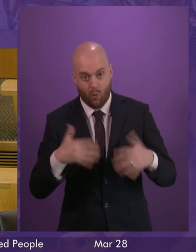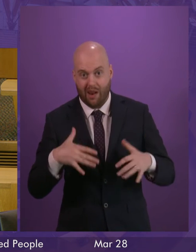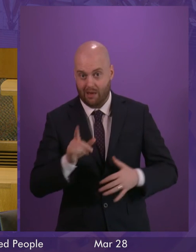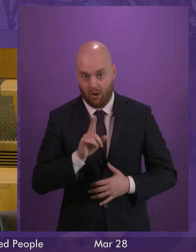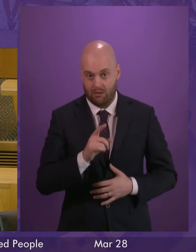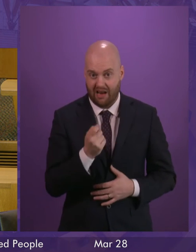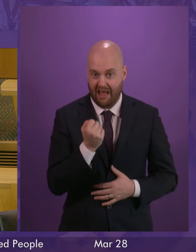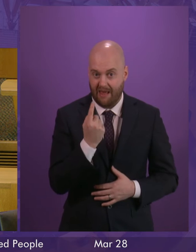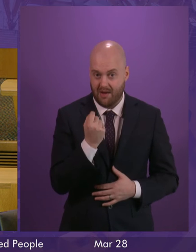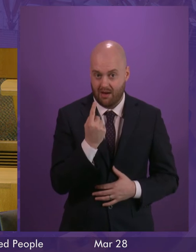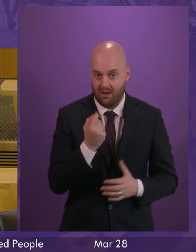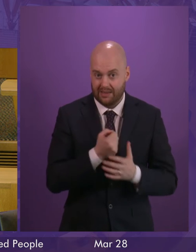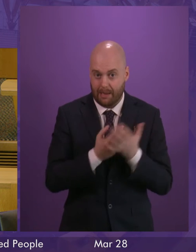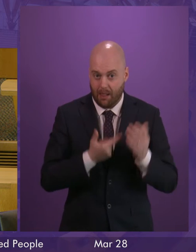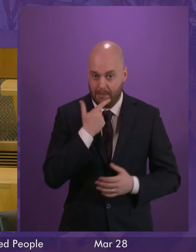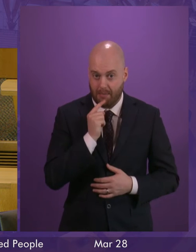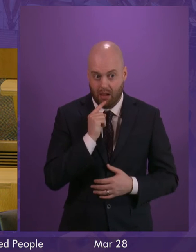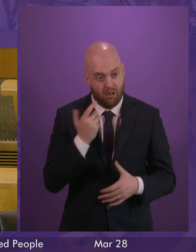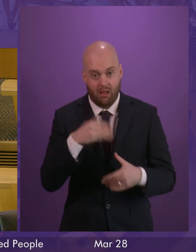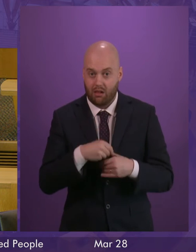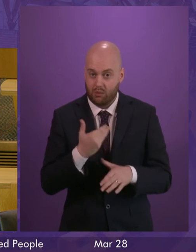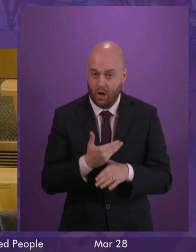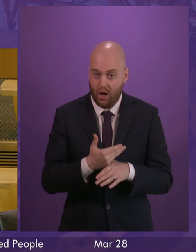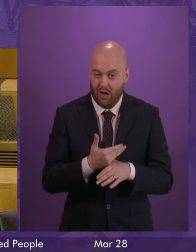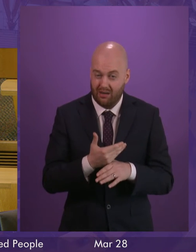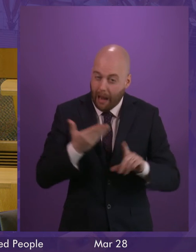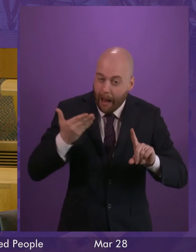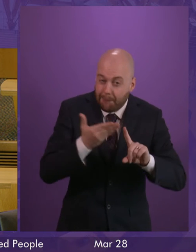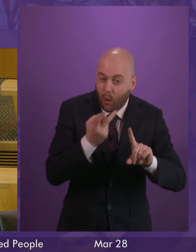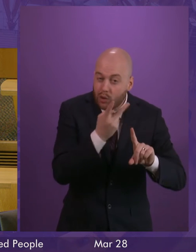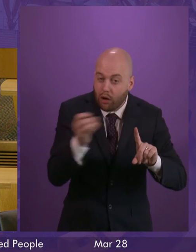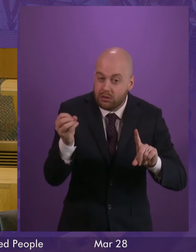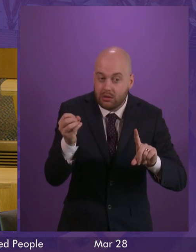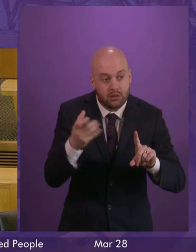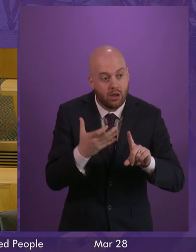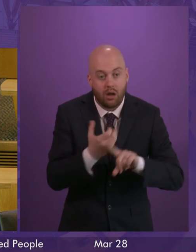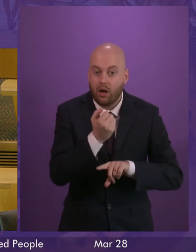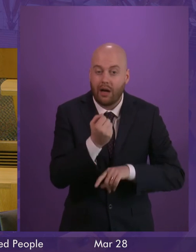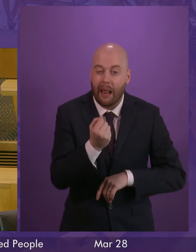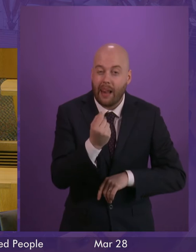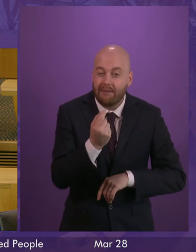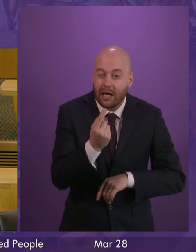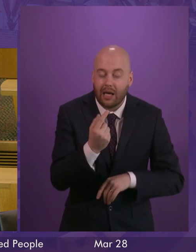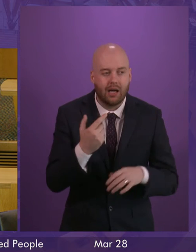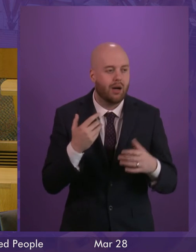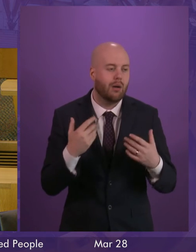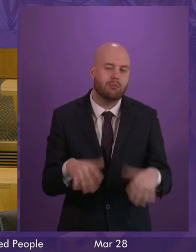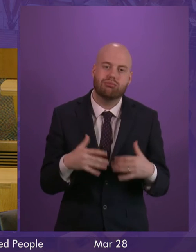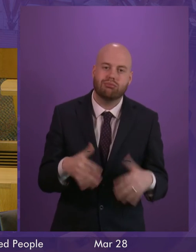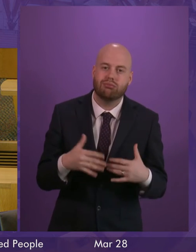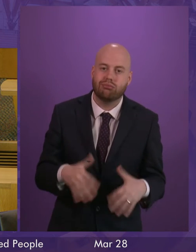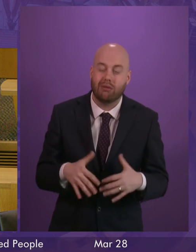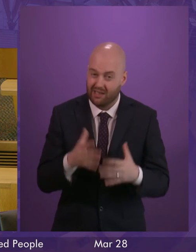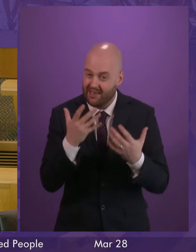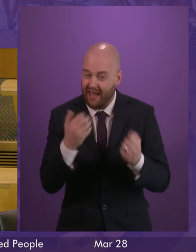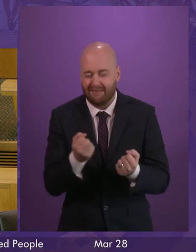11 into work. That is the extent of the gulf between rhetoric and reality, and there are many reasons for that. We have heard a lot